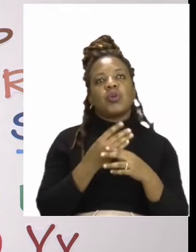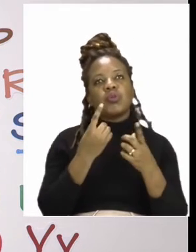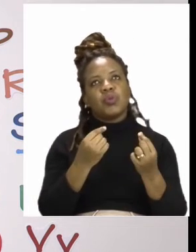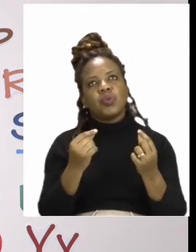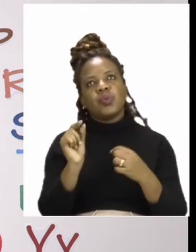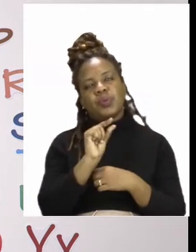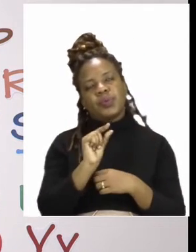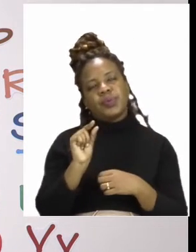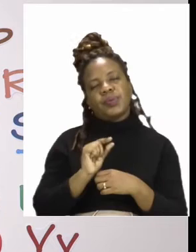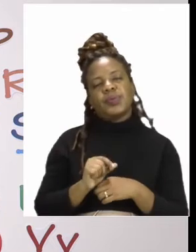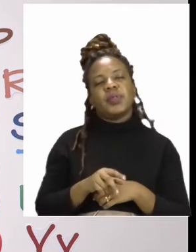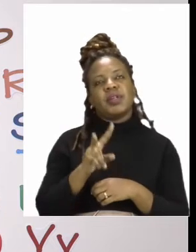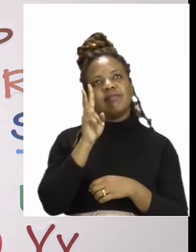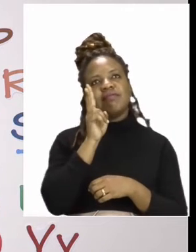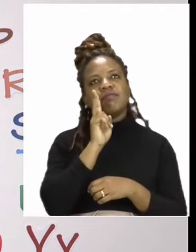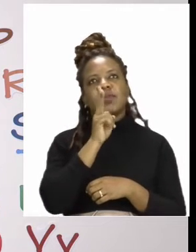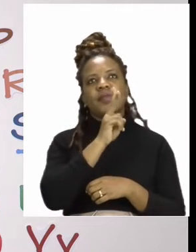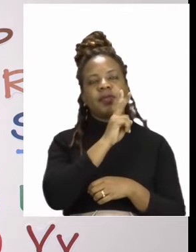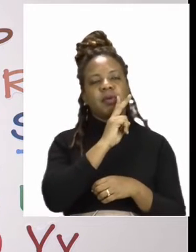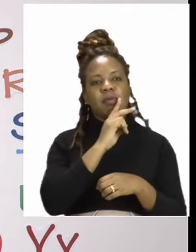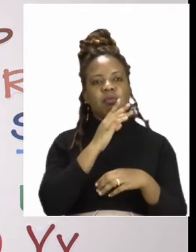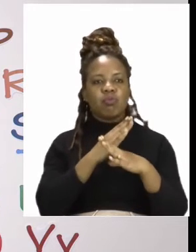A verb is a doing word.